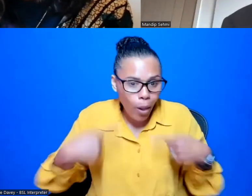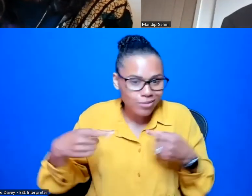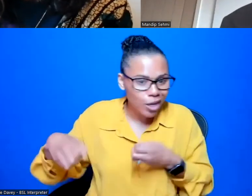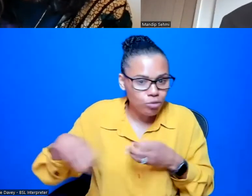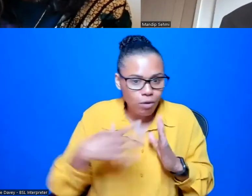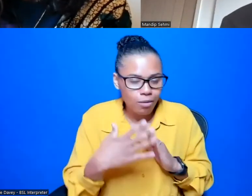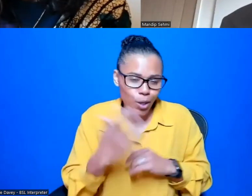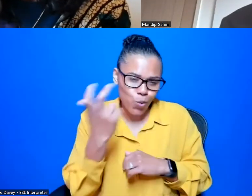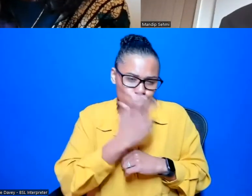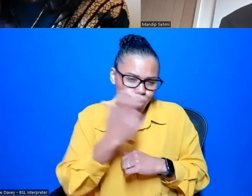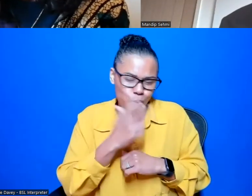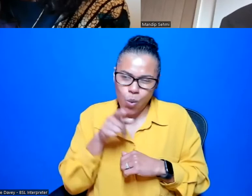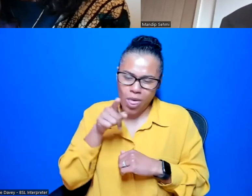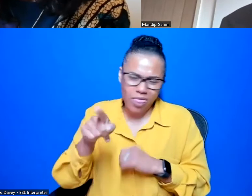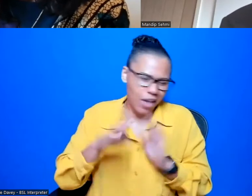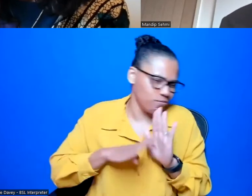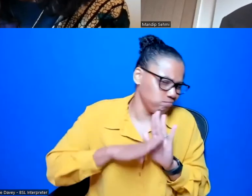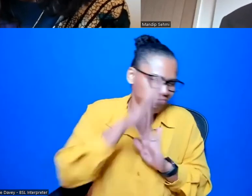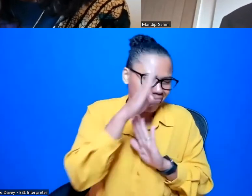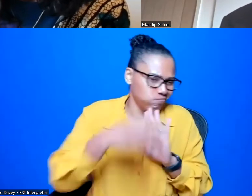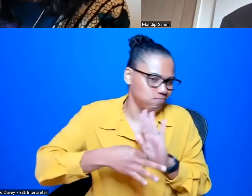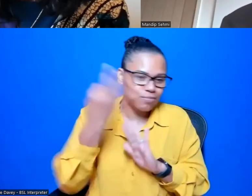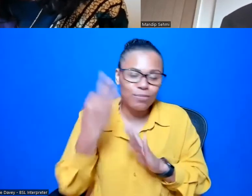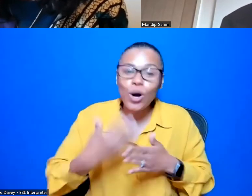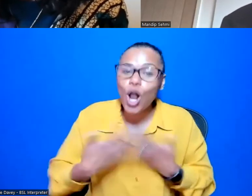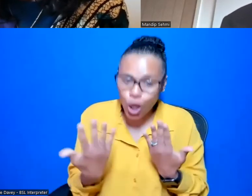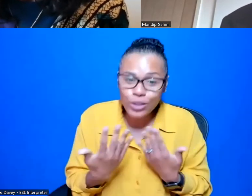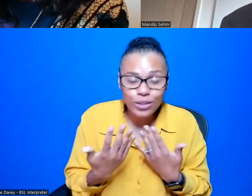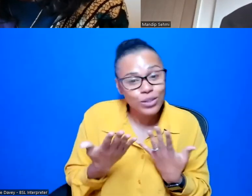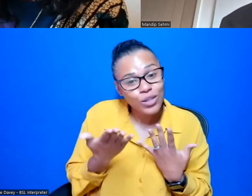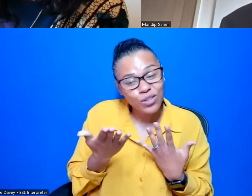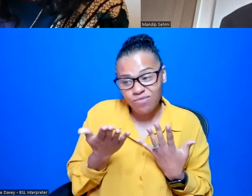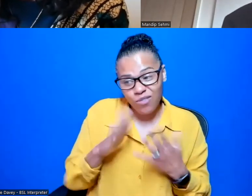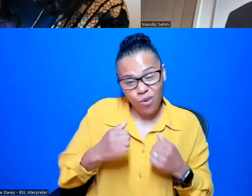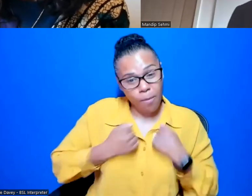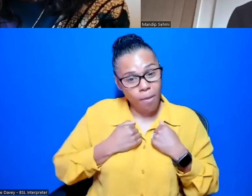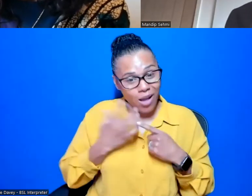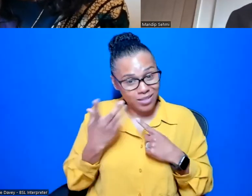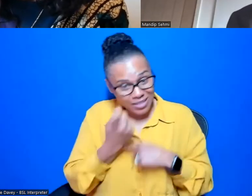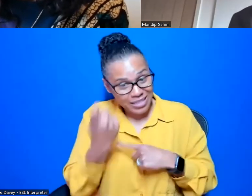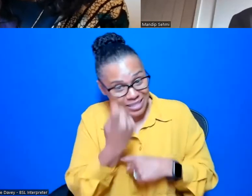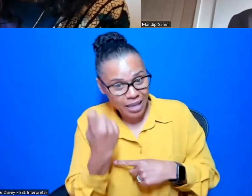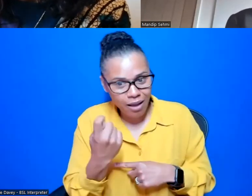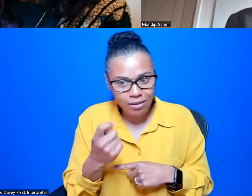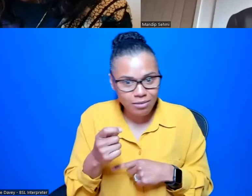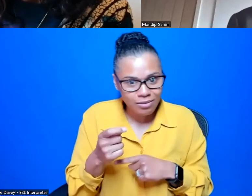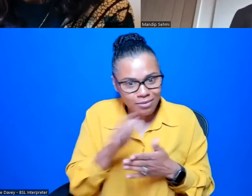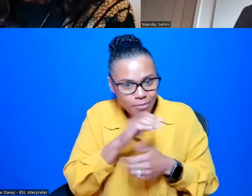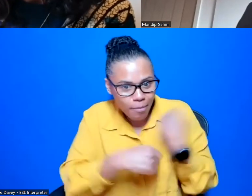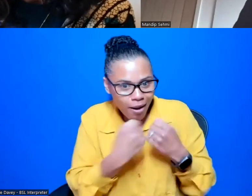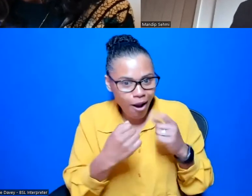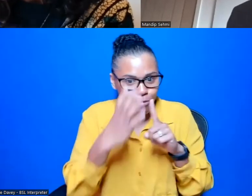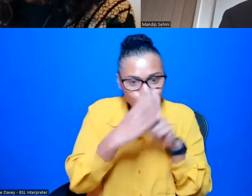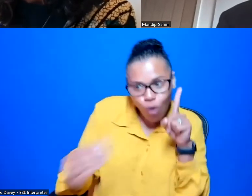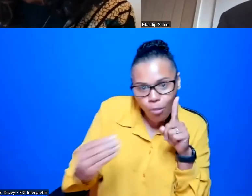bounds on that front. And through my successes, a lot of Asians have come into the sport. I